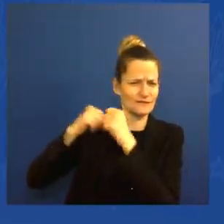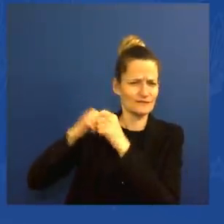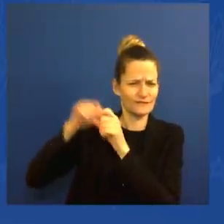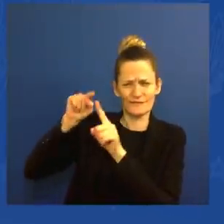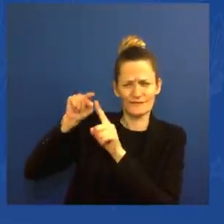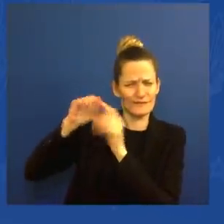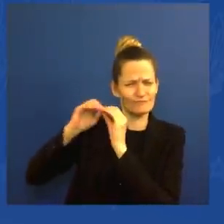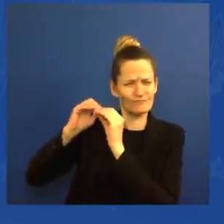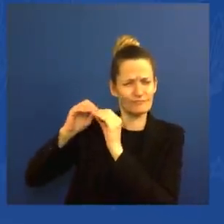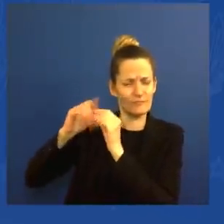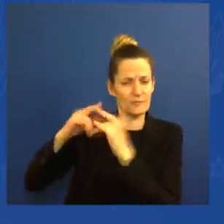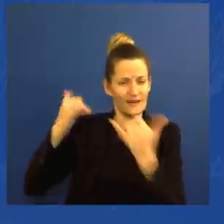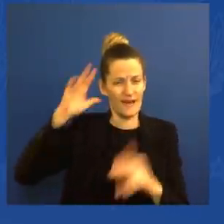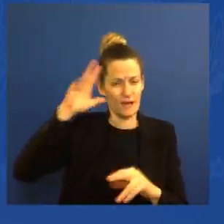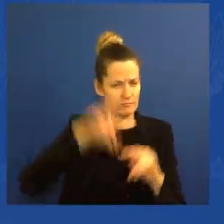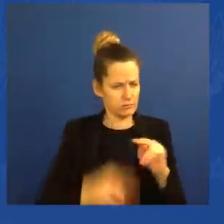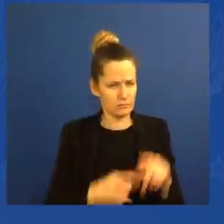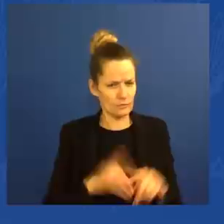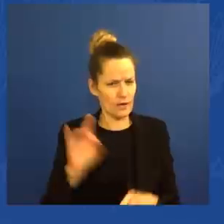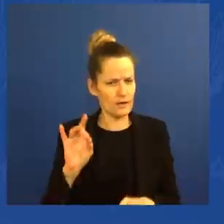infrastructure decade, not week.